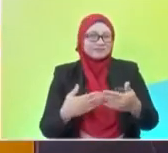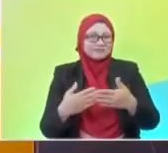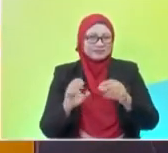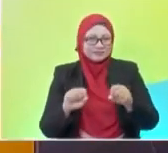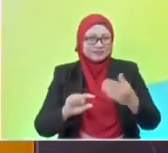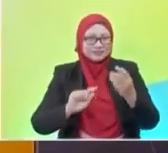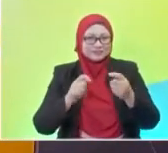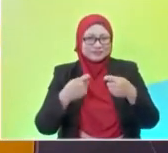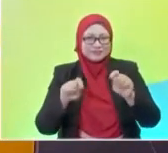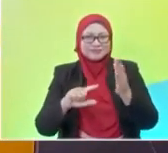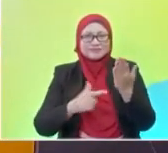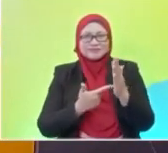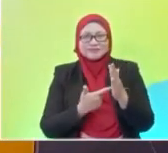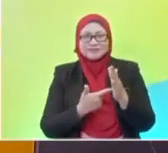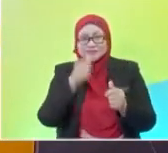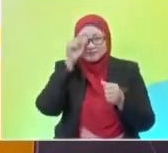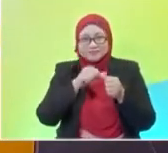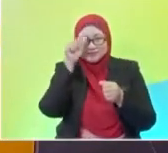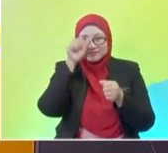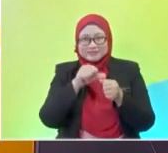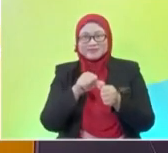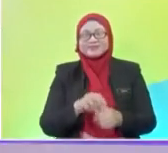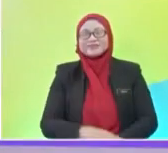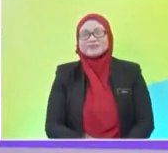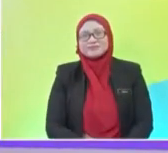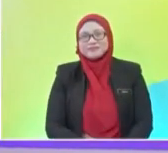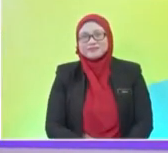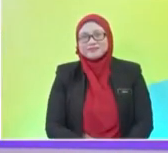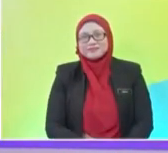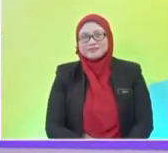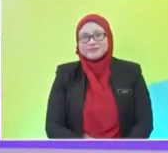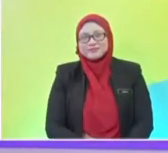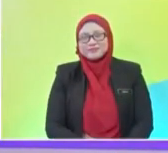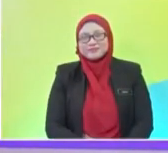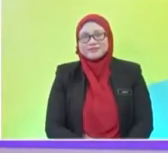Remember everything. Remember? Everyone, please remember. Okay. That's why it's called memory game. Okay, you have to remember.